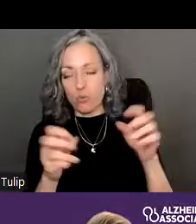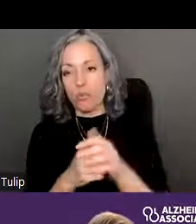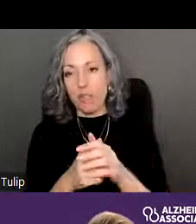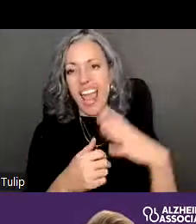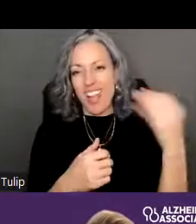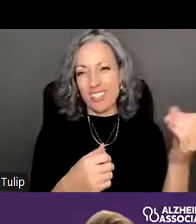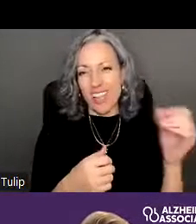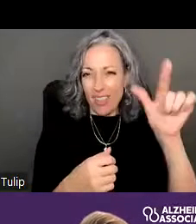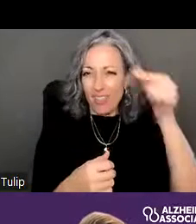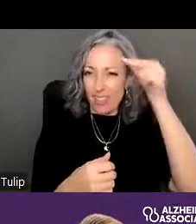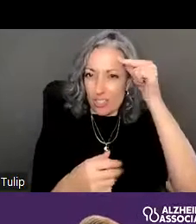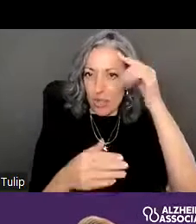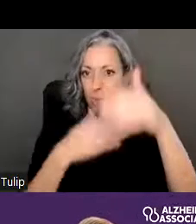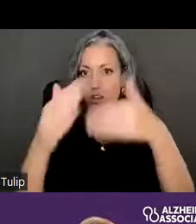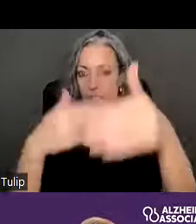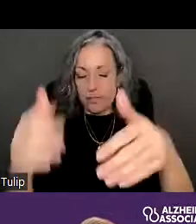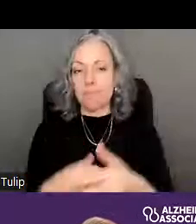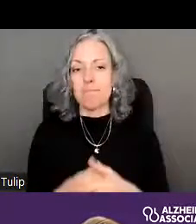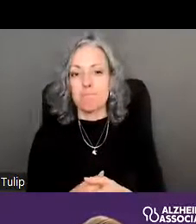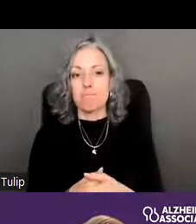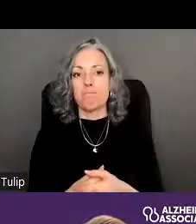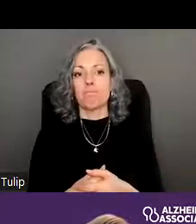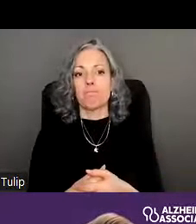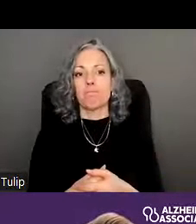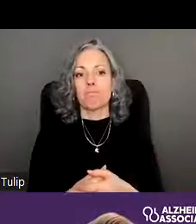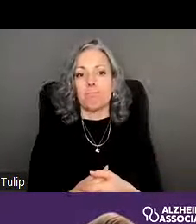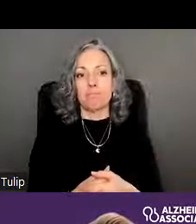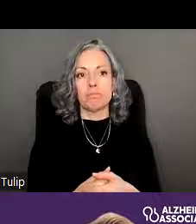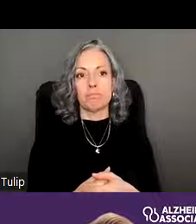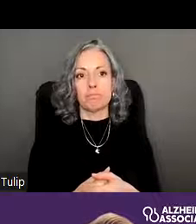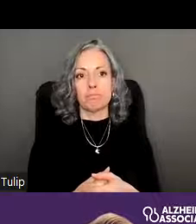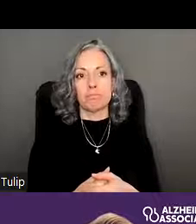outside of the legislative process. Next slide.